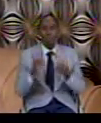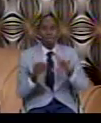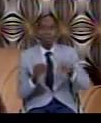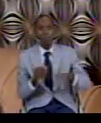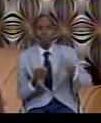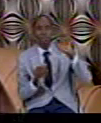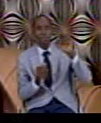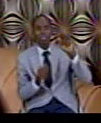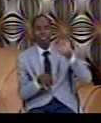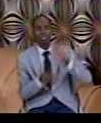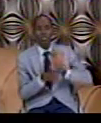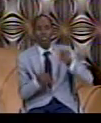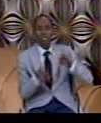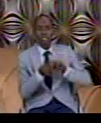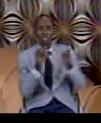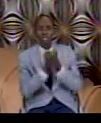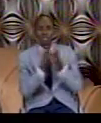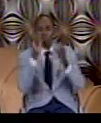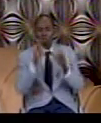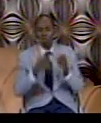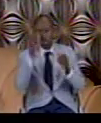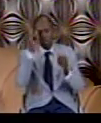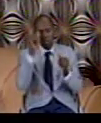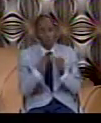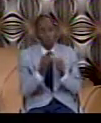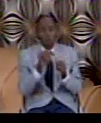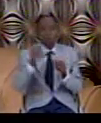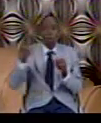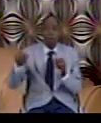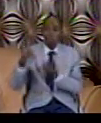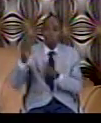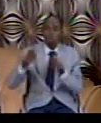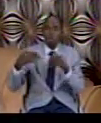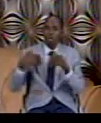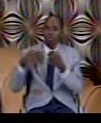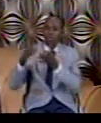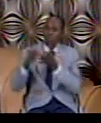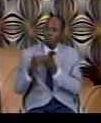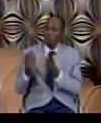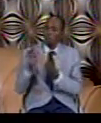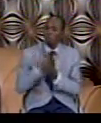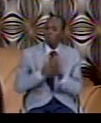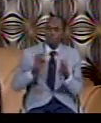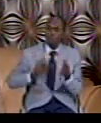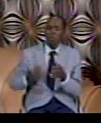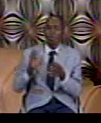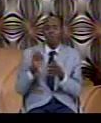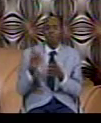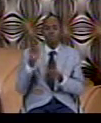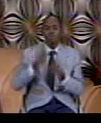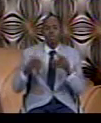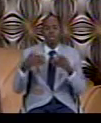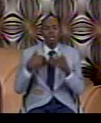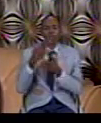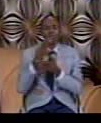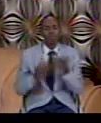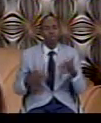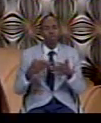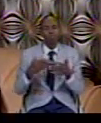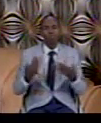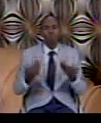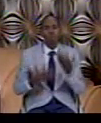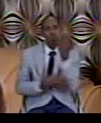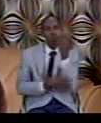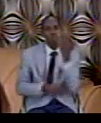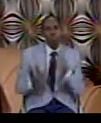like that, but you must remember, those people too have their members. And those people too have some poor people among them. They have some